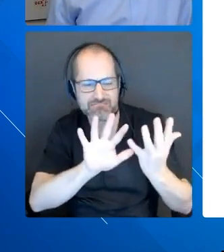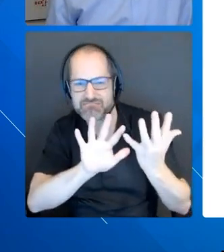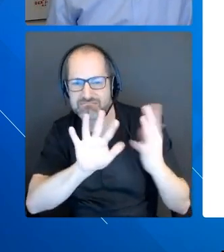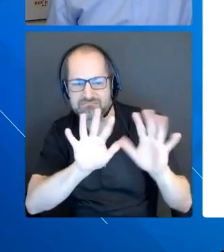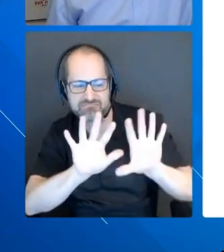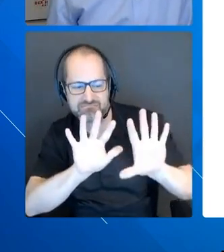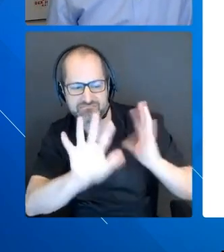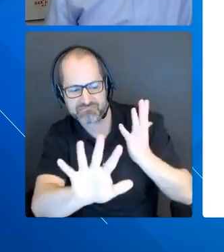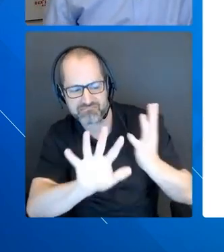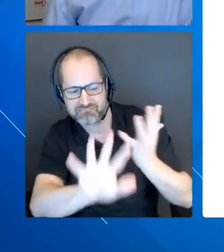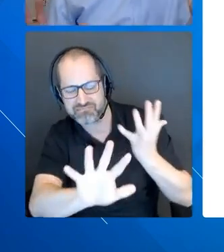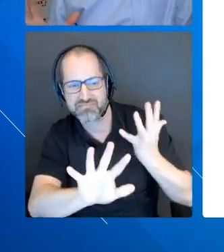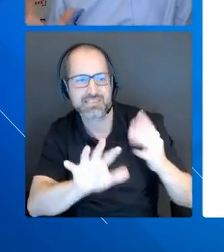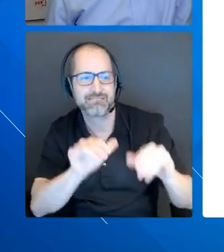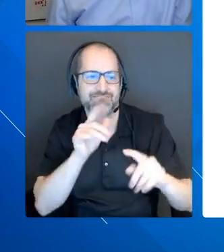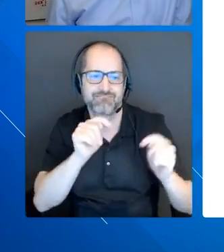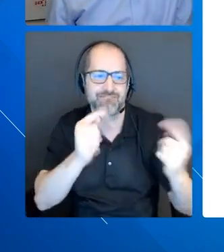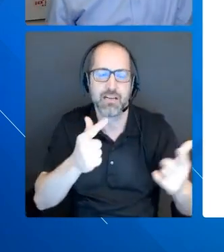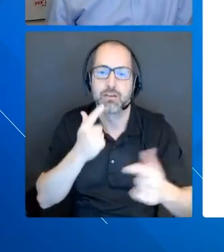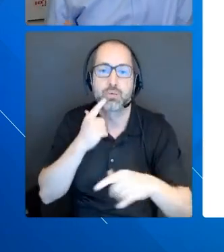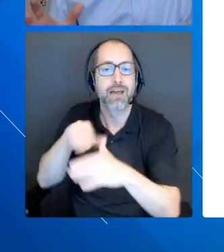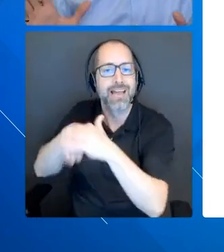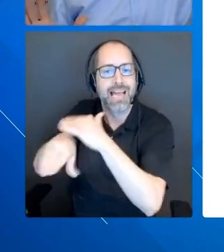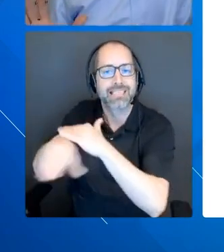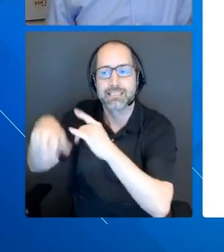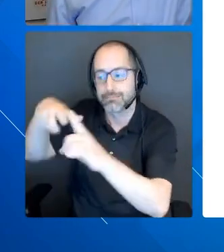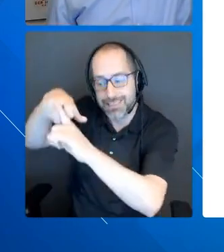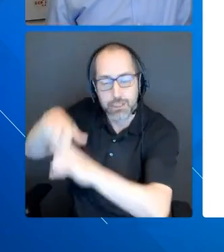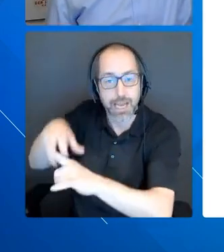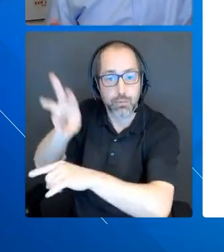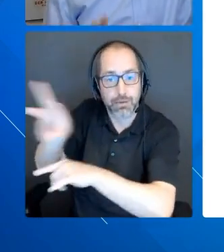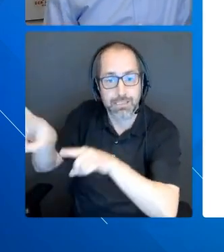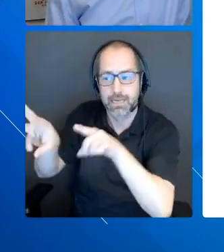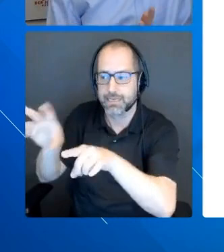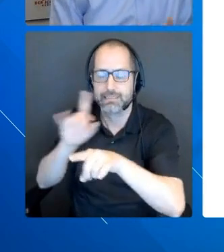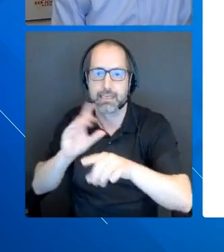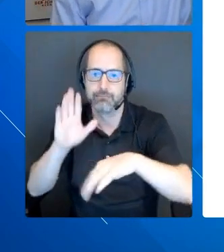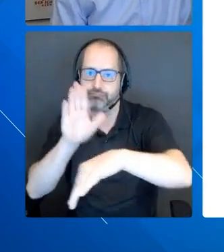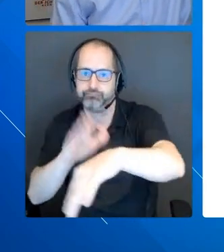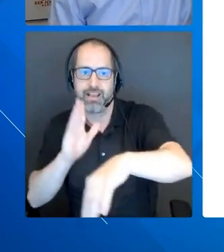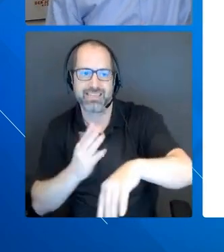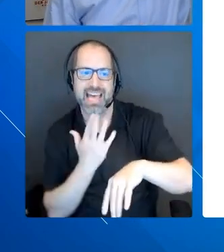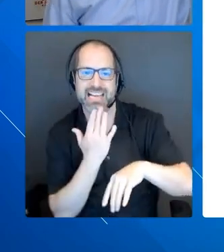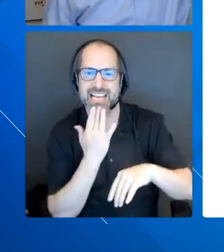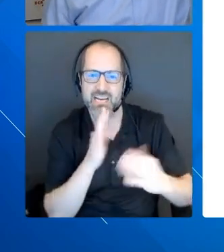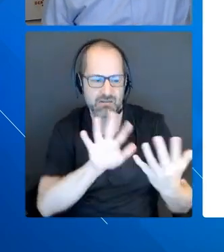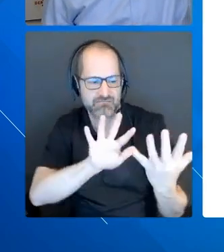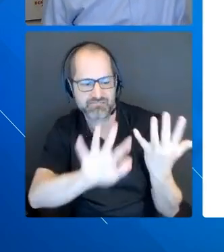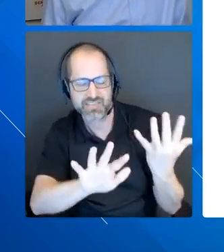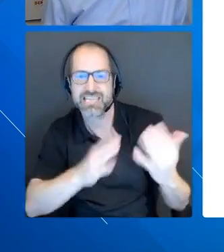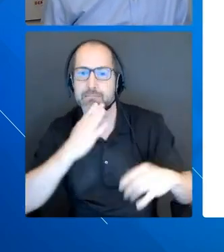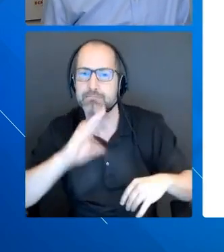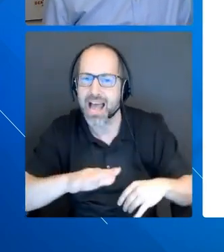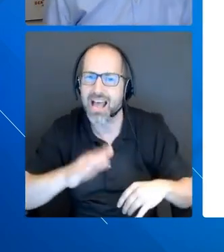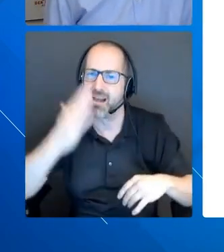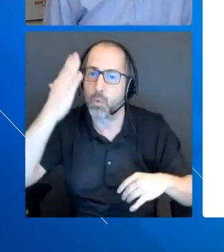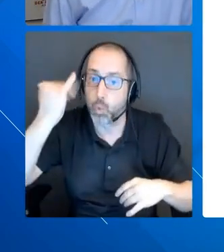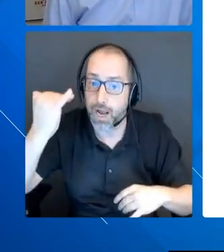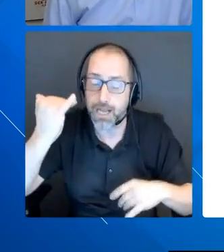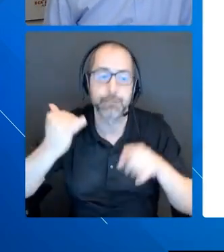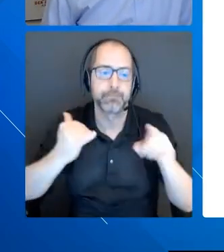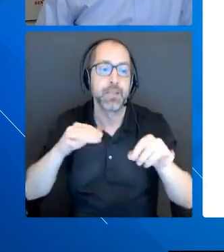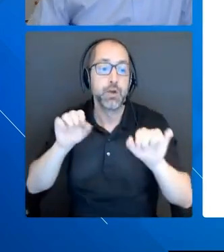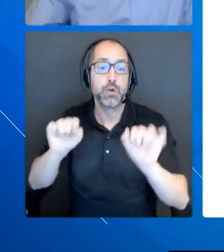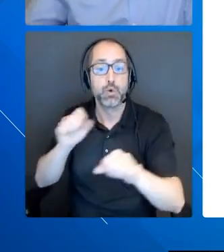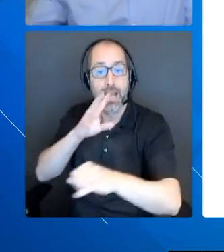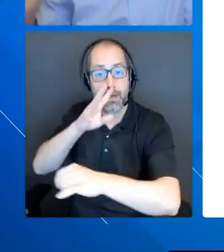built-in accessibility checker that says, hey, hit the brakes. The color you chose is bad and why. You can override it.